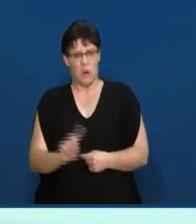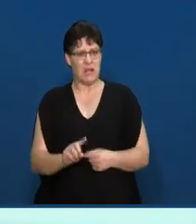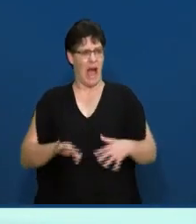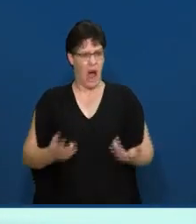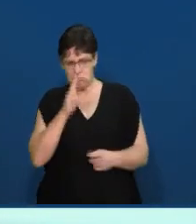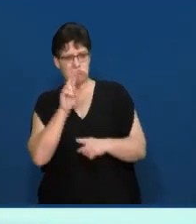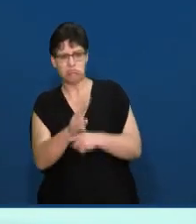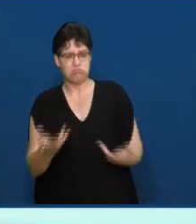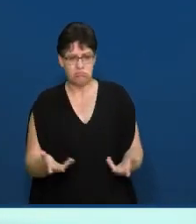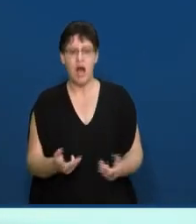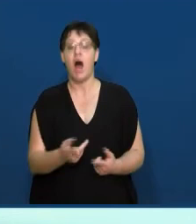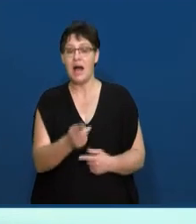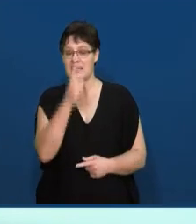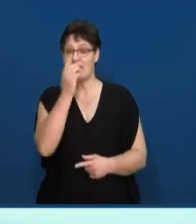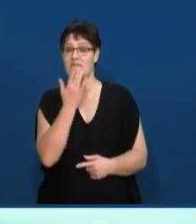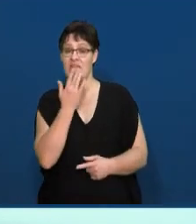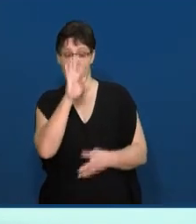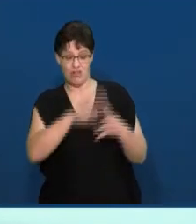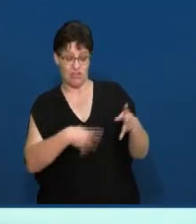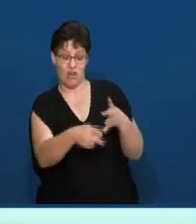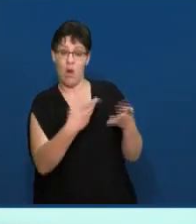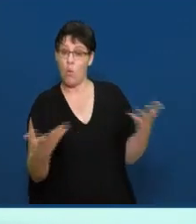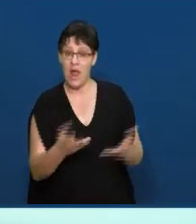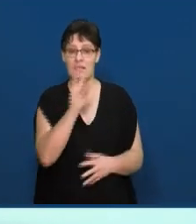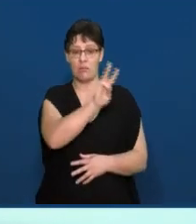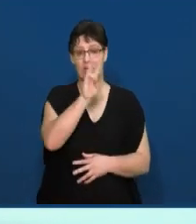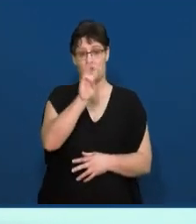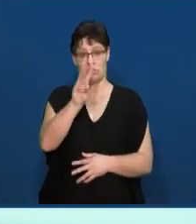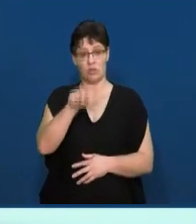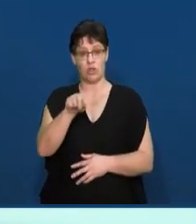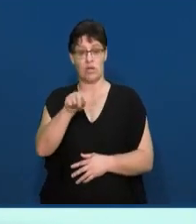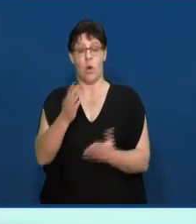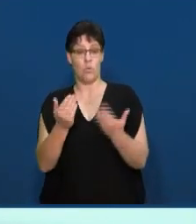your favorite subject is go on the schedule on